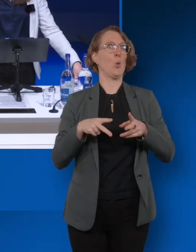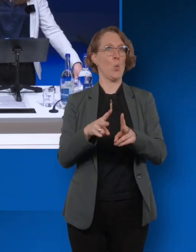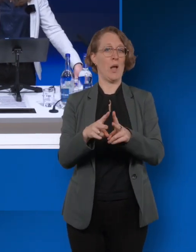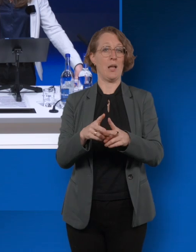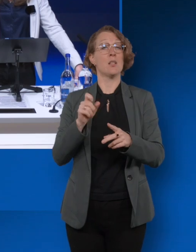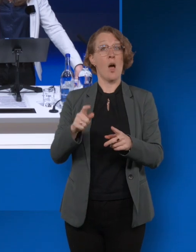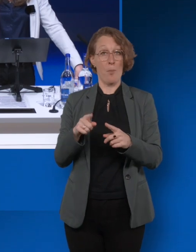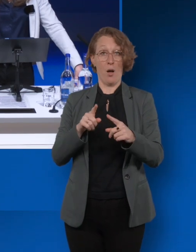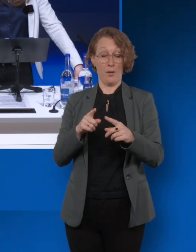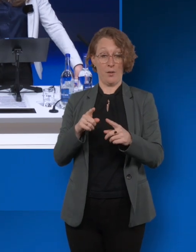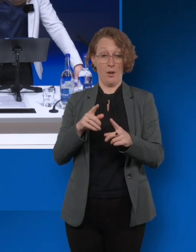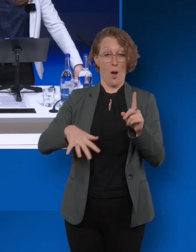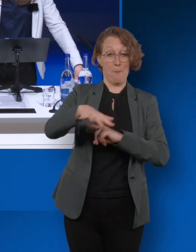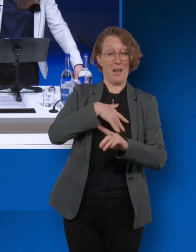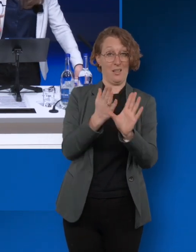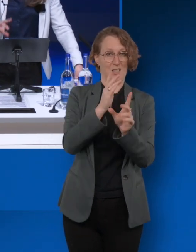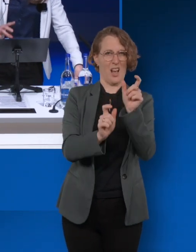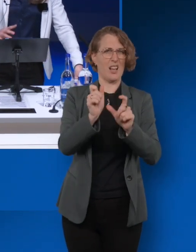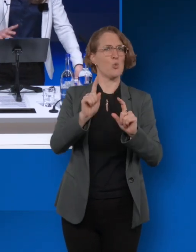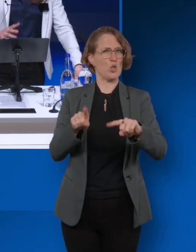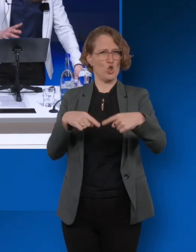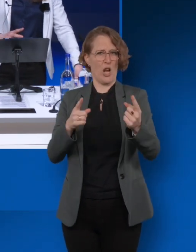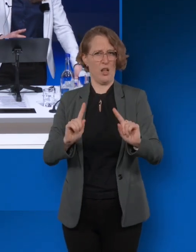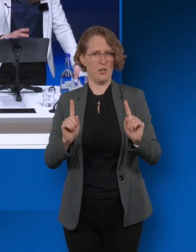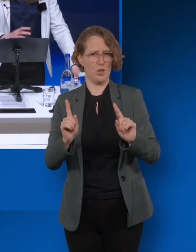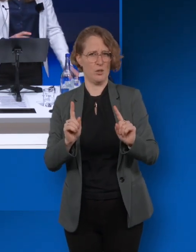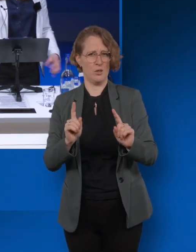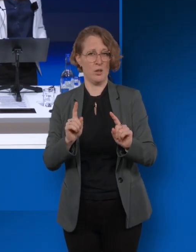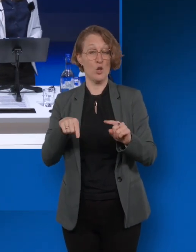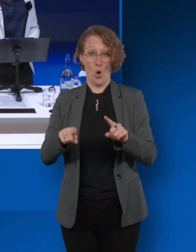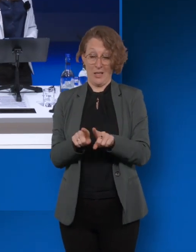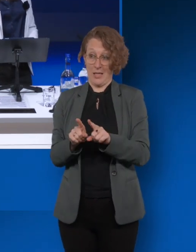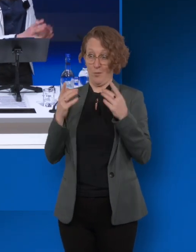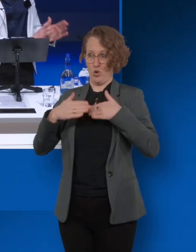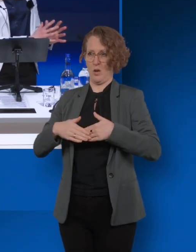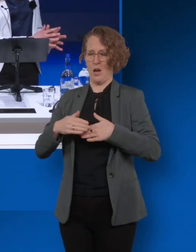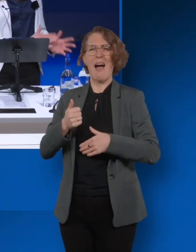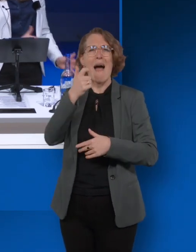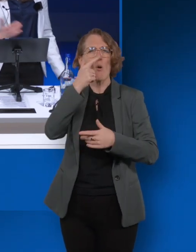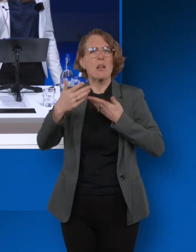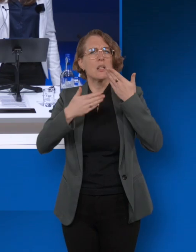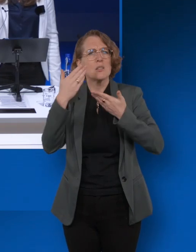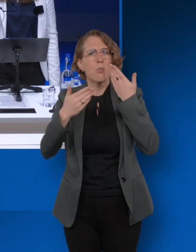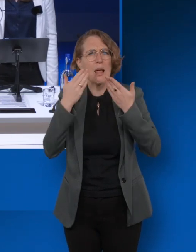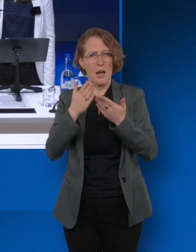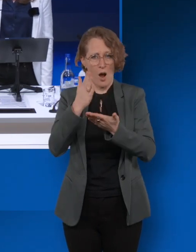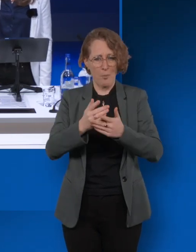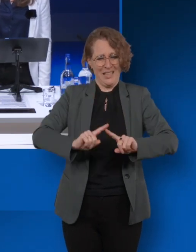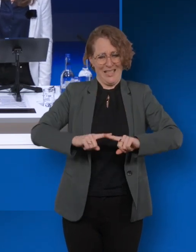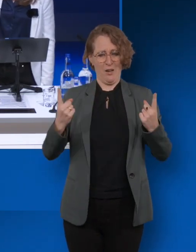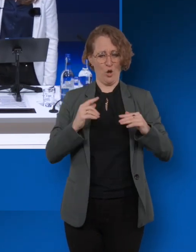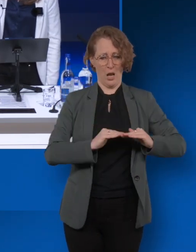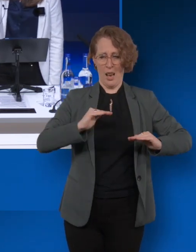for the panpsychist is about the topic that we're discussing this evening. How do we explain the vastly different levels